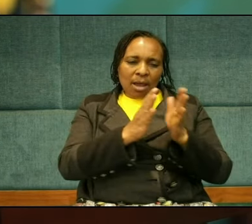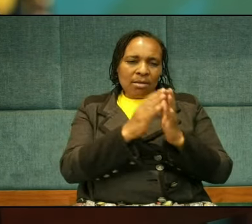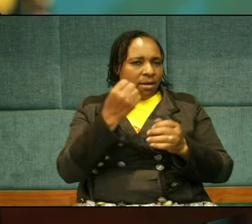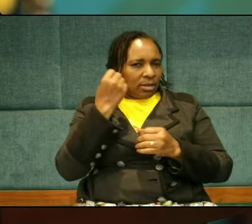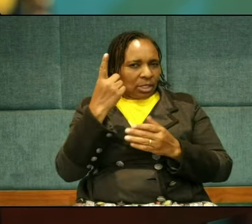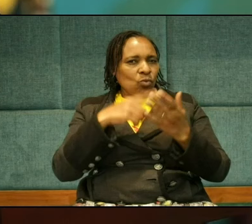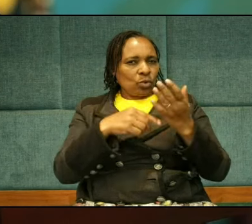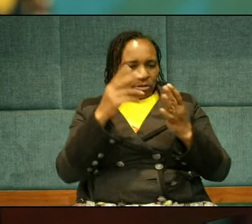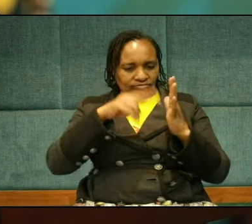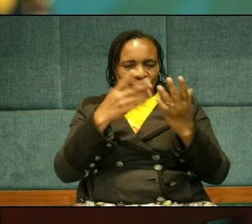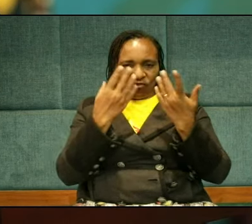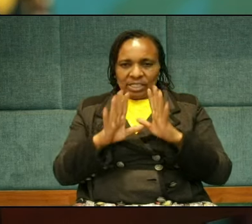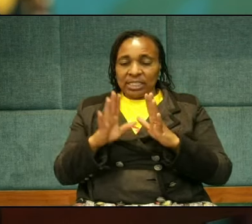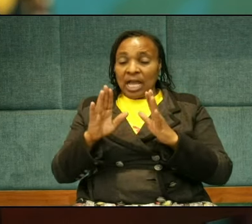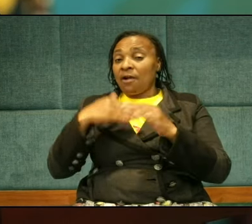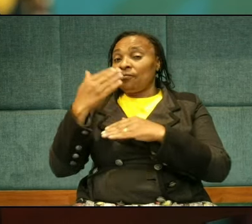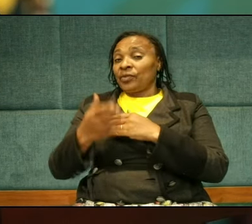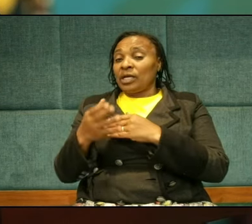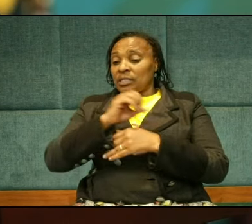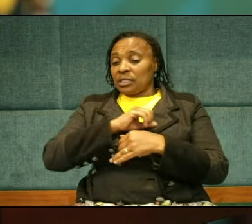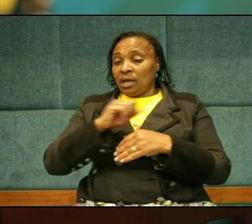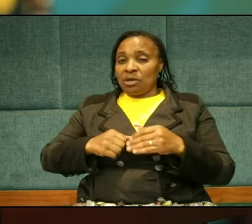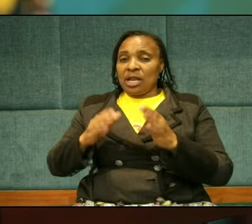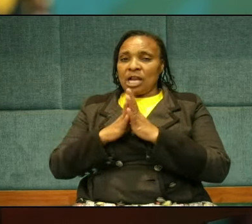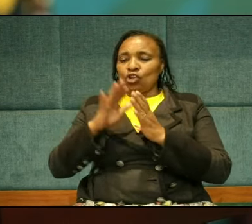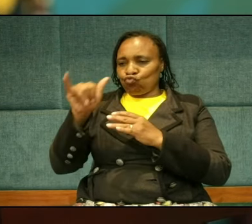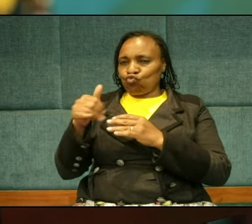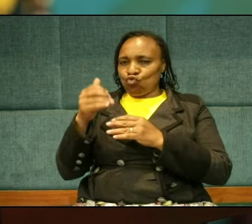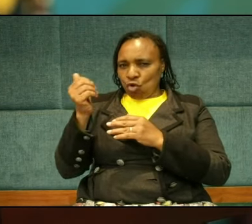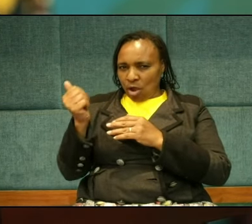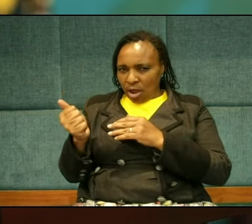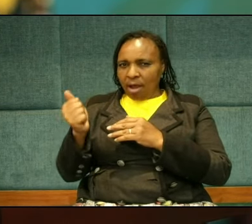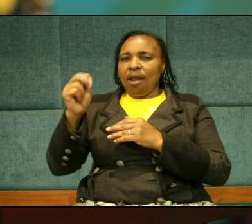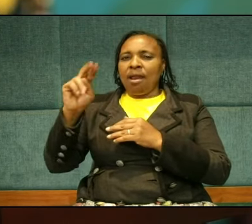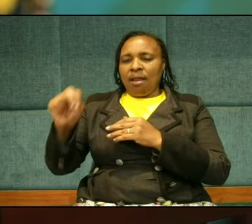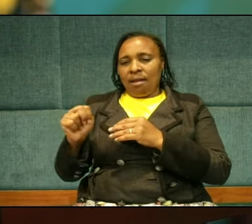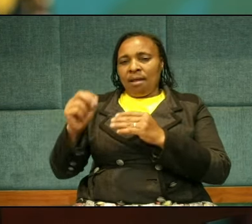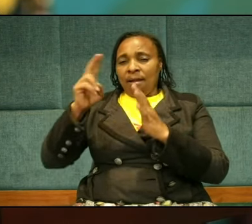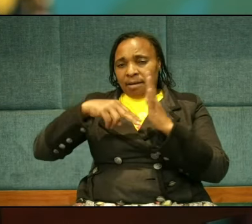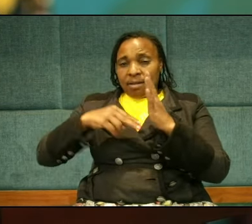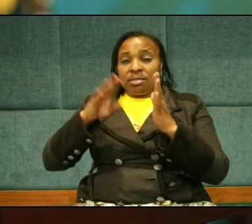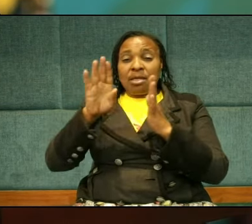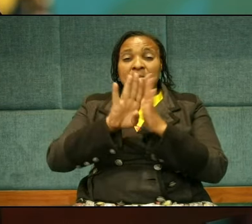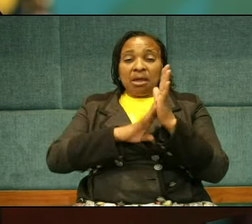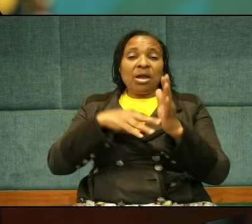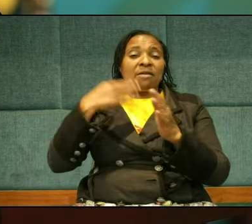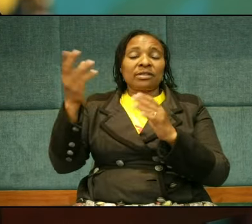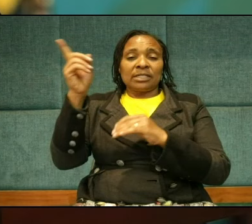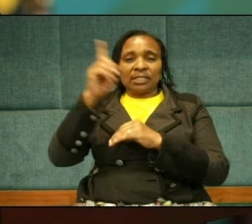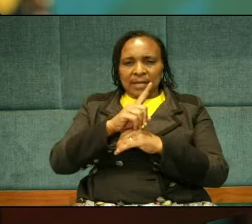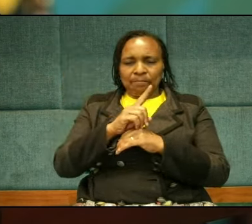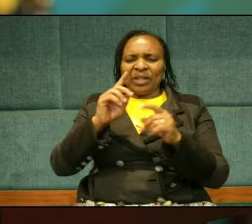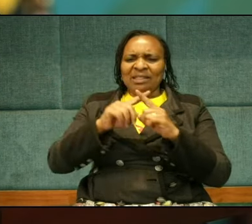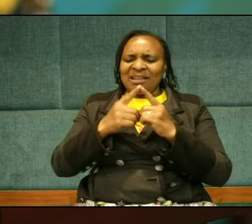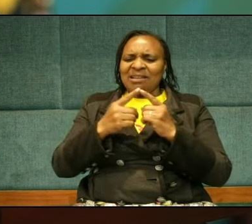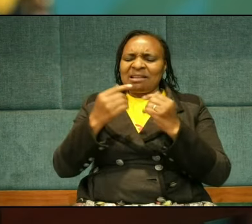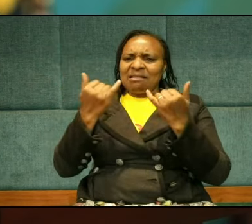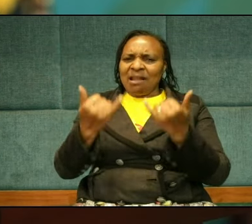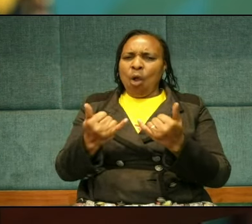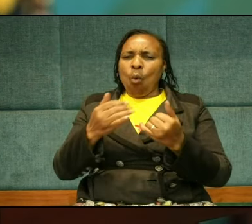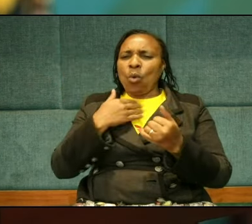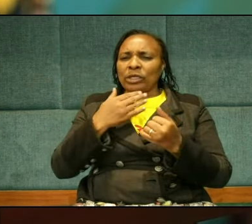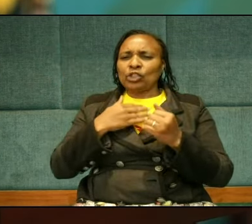read. After that, Samuel and Johan read the Bible every day at recess. Before long, Johan also wanted to pray